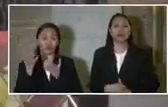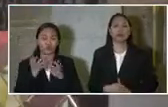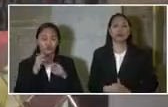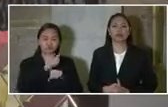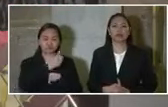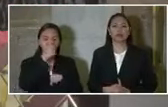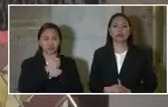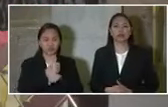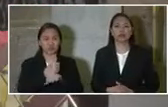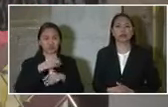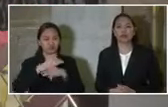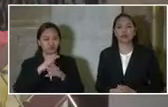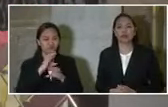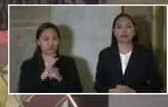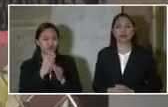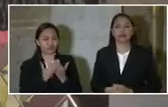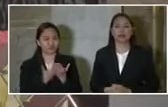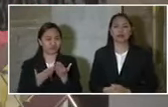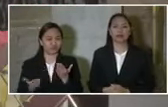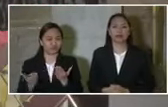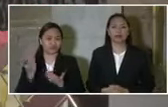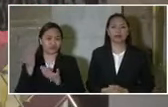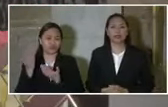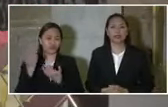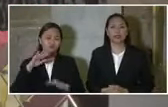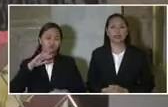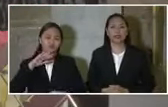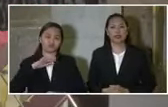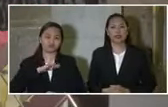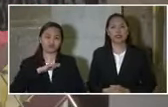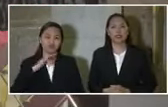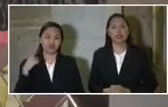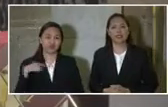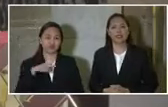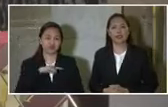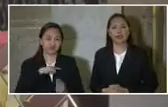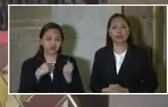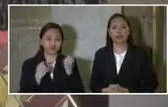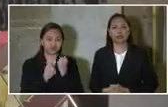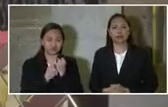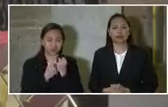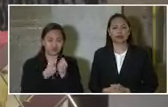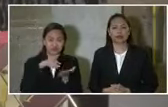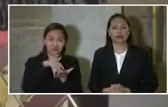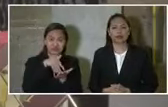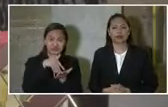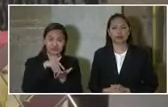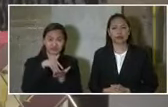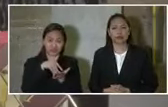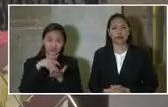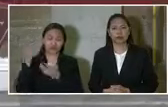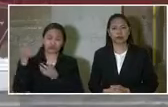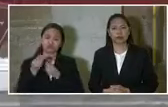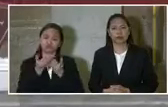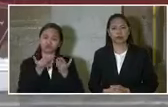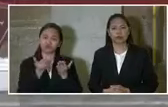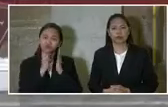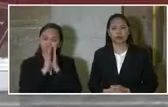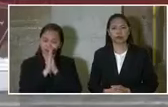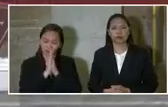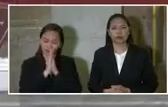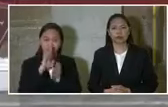established these created things to sustain us in our frailty, grant, we pray, that they